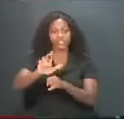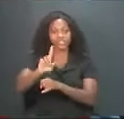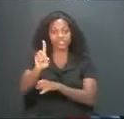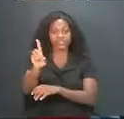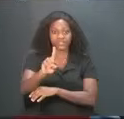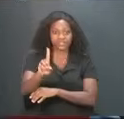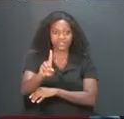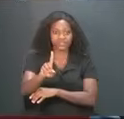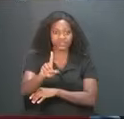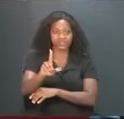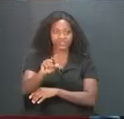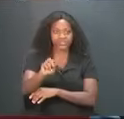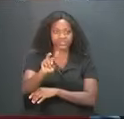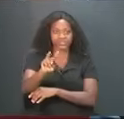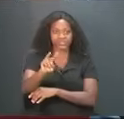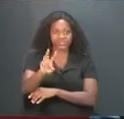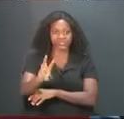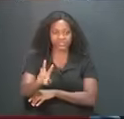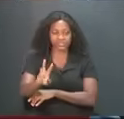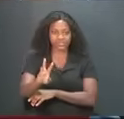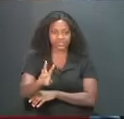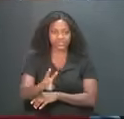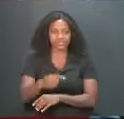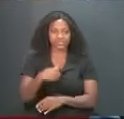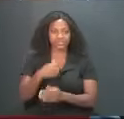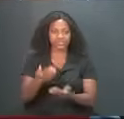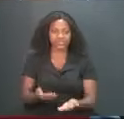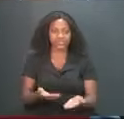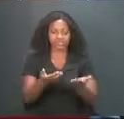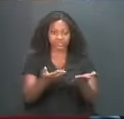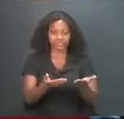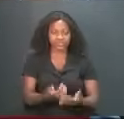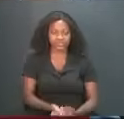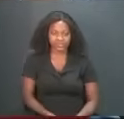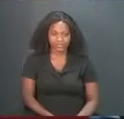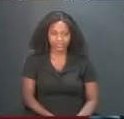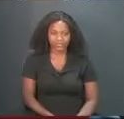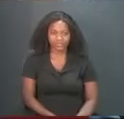December 2026. I so move, Mr. Speaker.